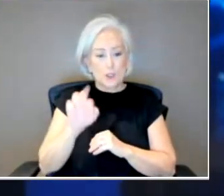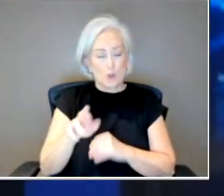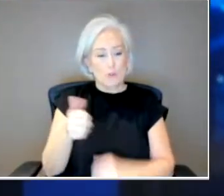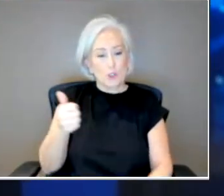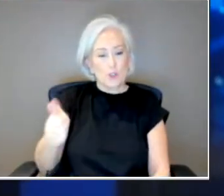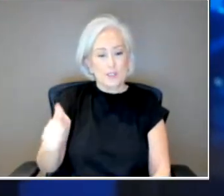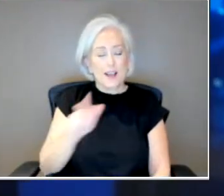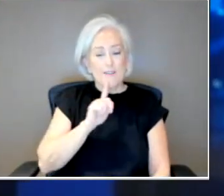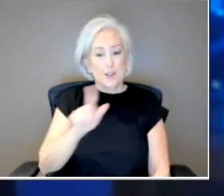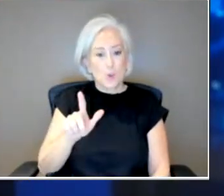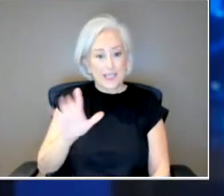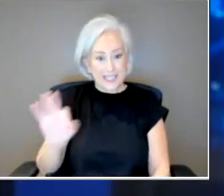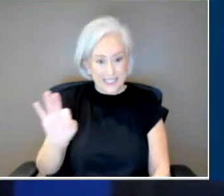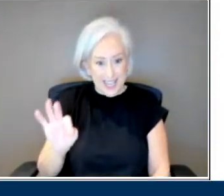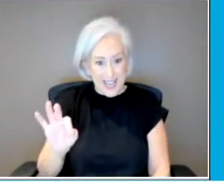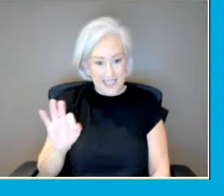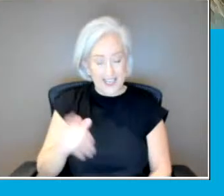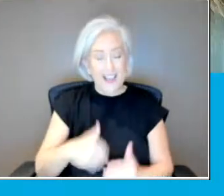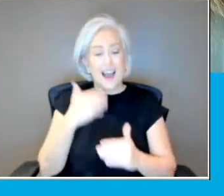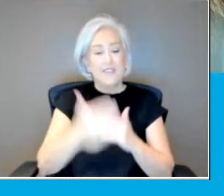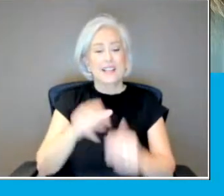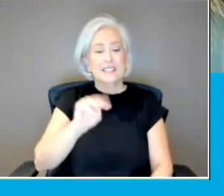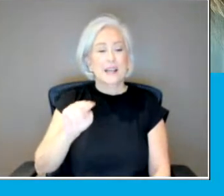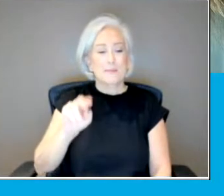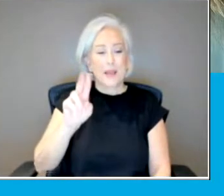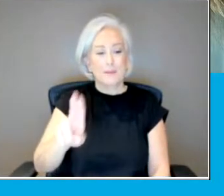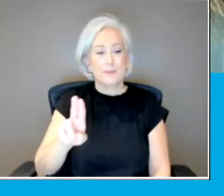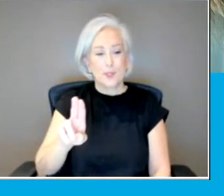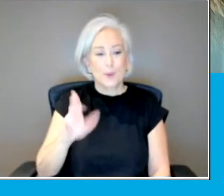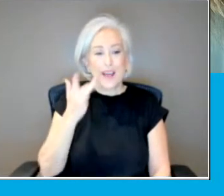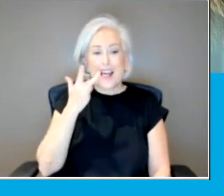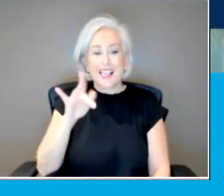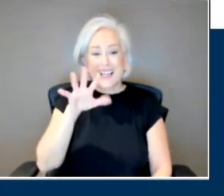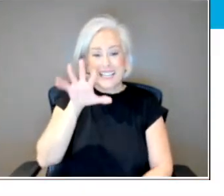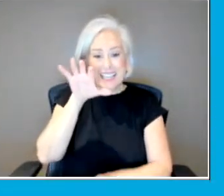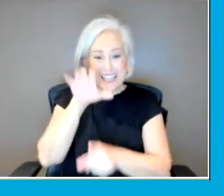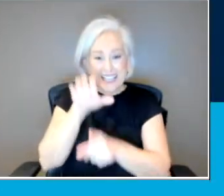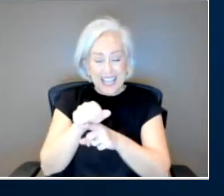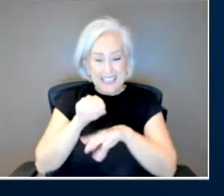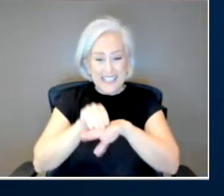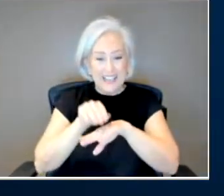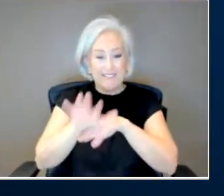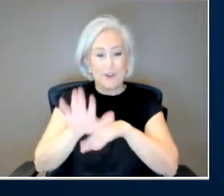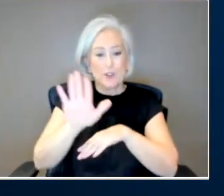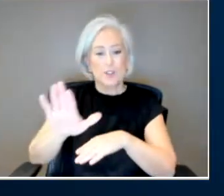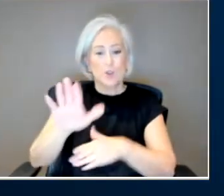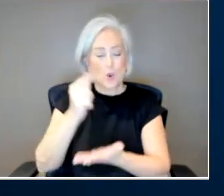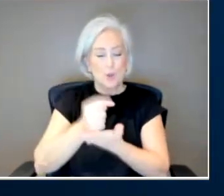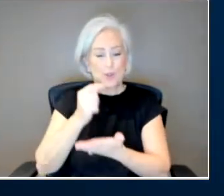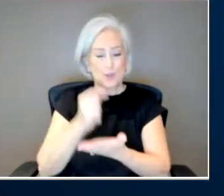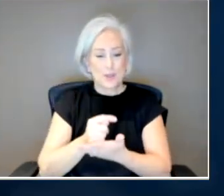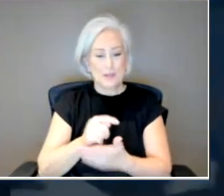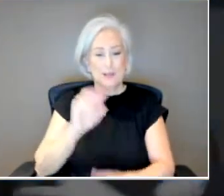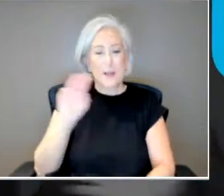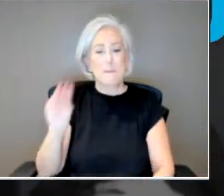Jessica Lovell on the next Morning Medical Update. A lucky catch that influenced her treatment. Monday at 8.